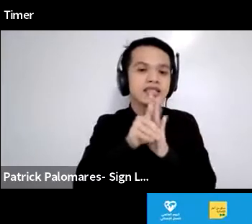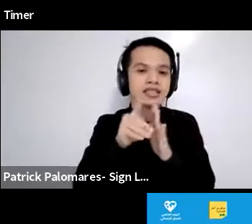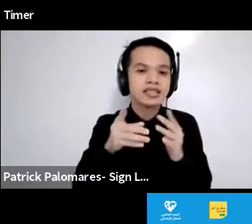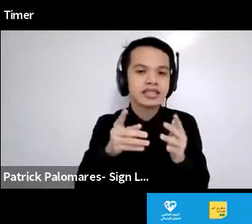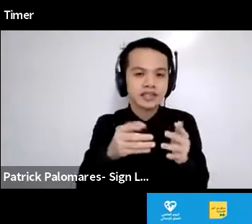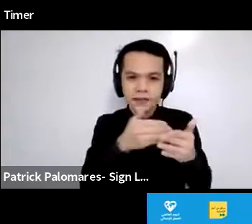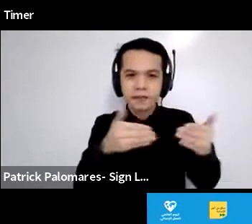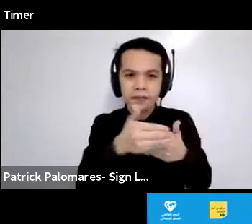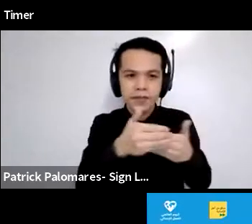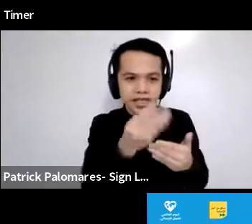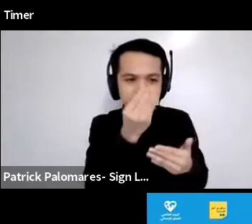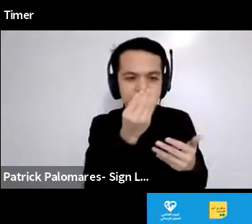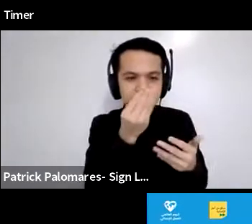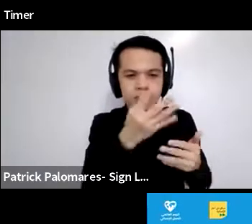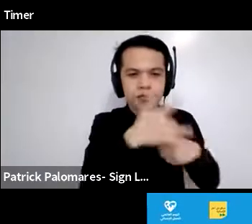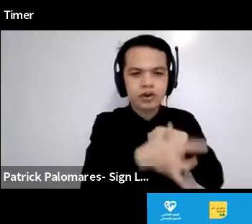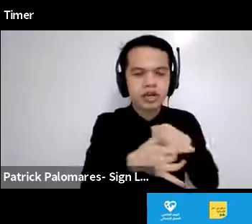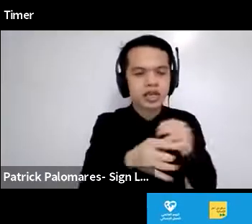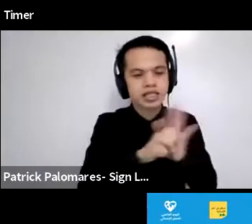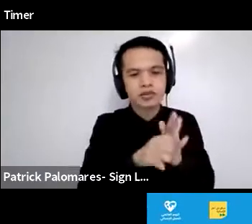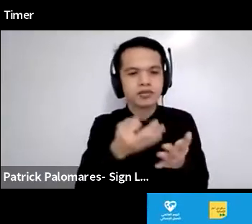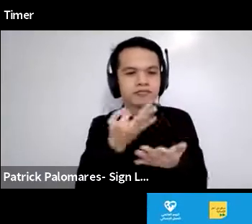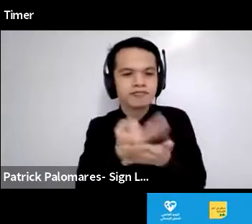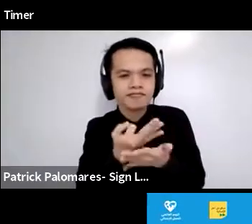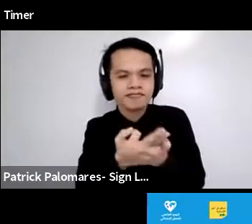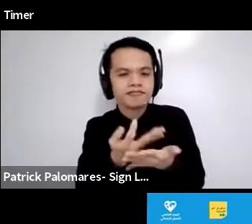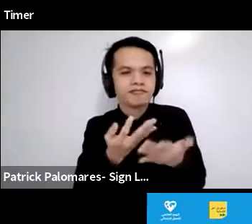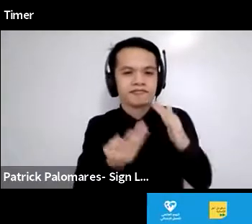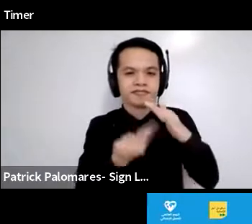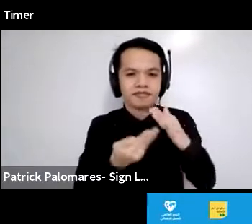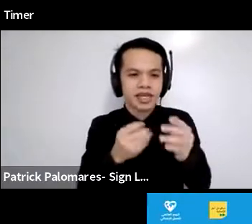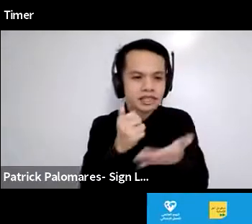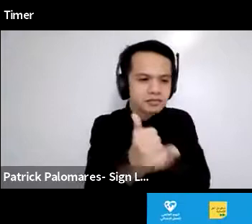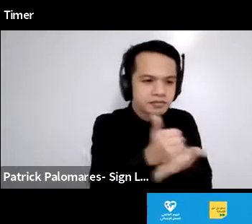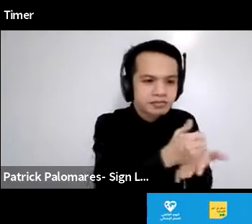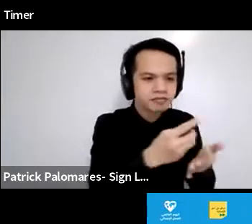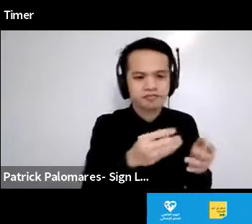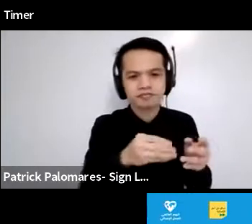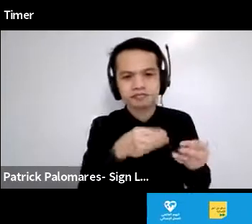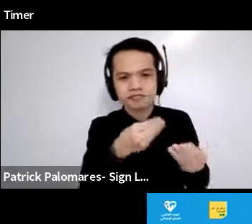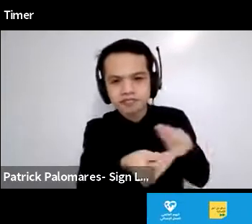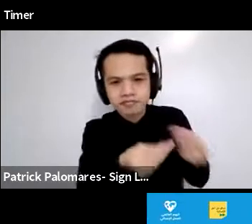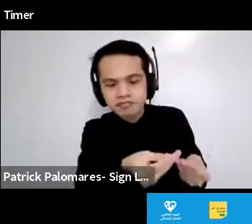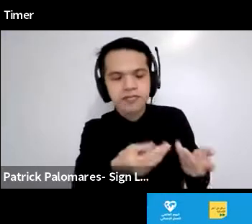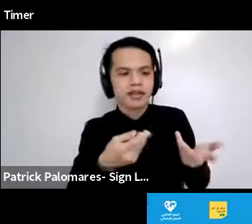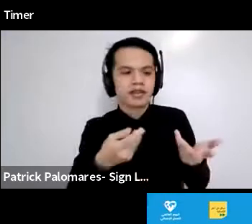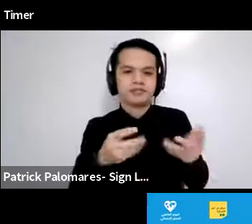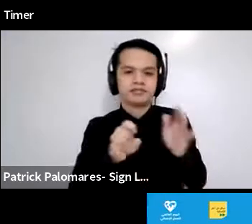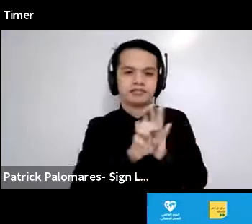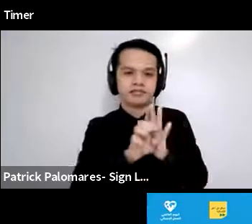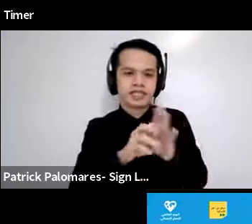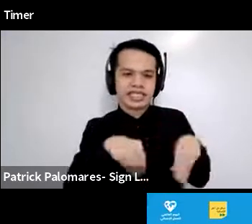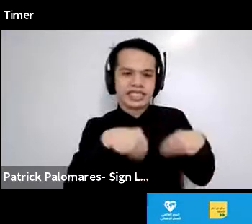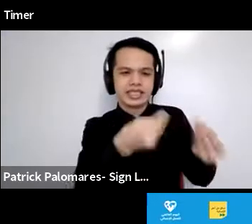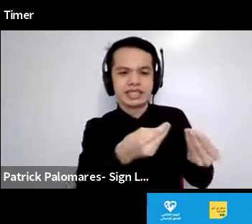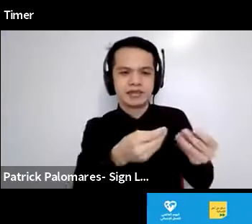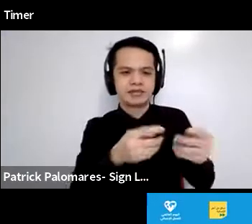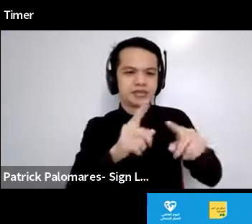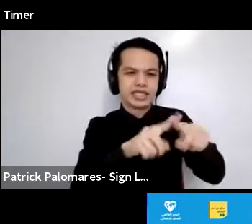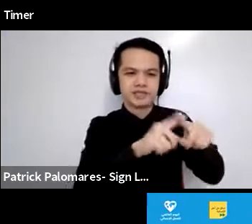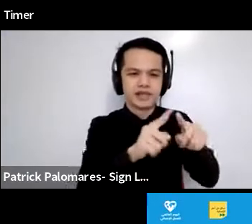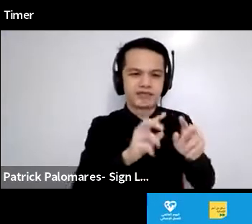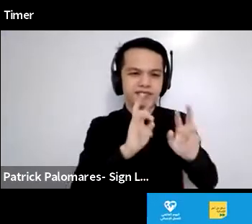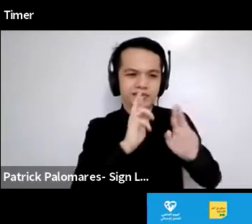advance, like cash-based intervention. We provide different modalities, you know, maybe people